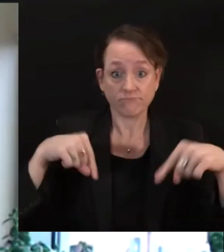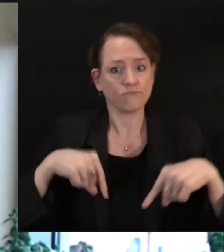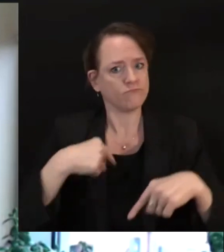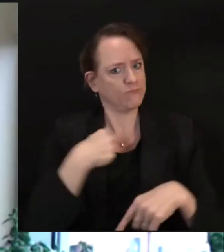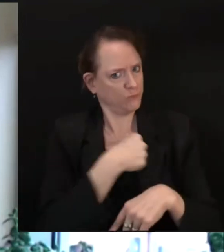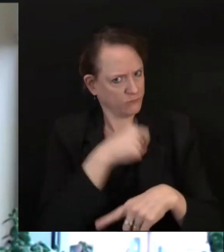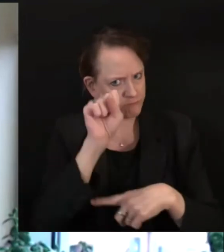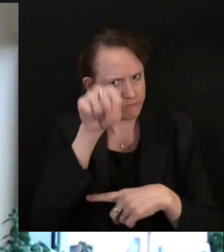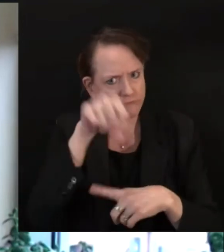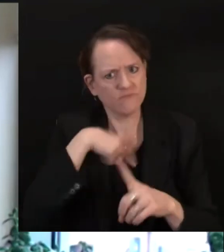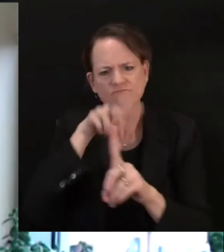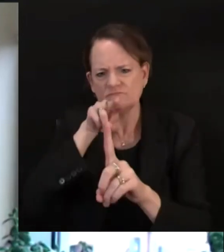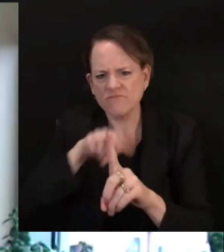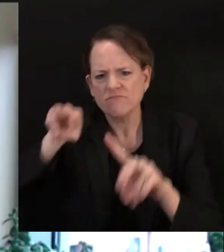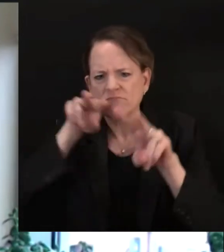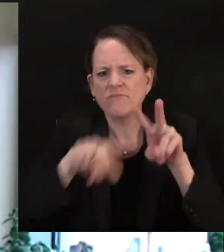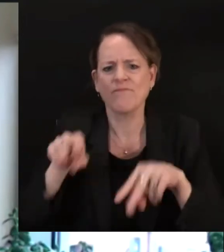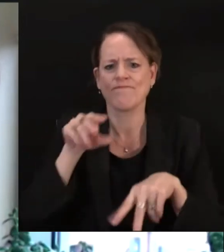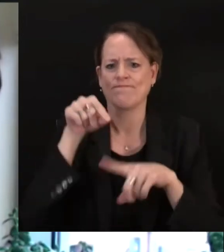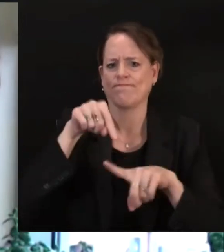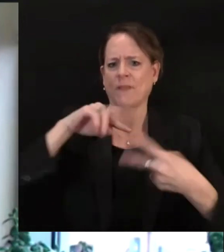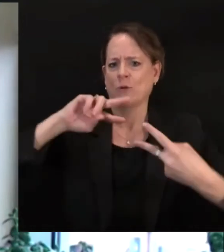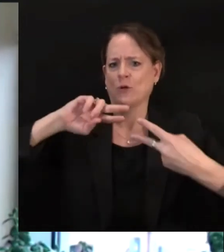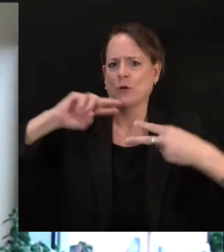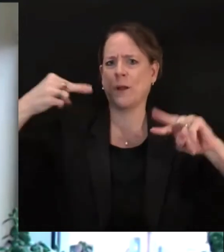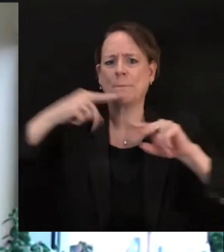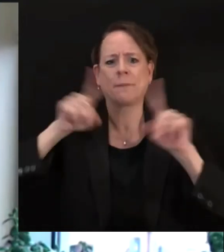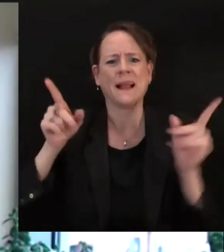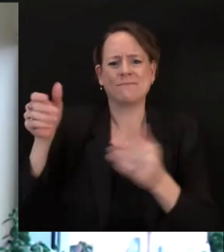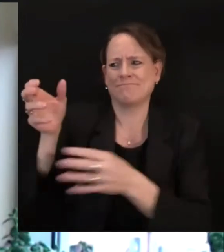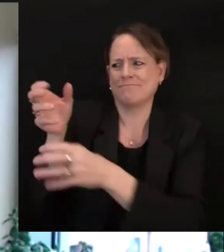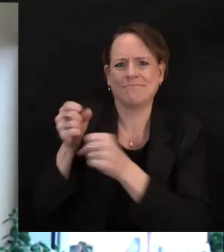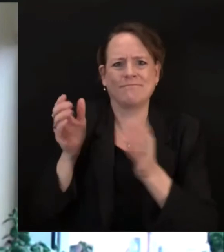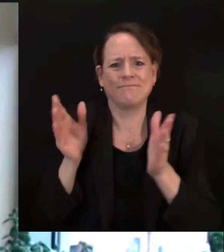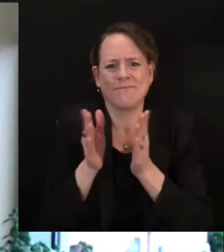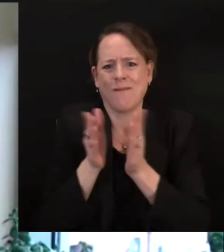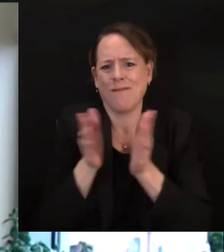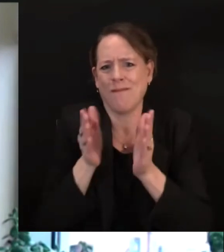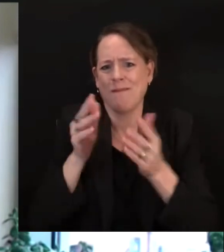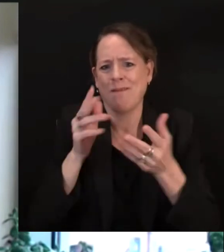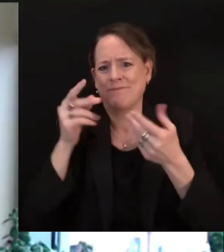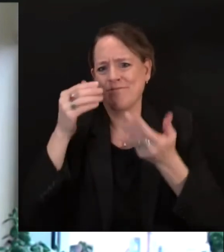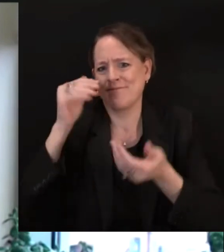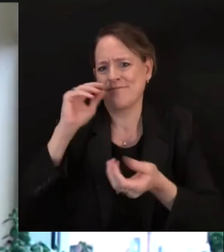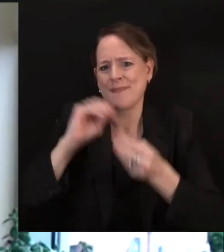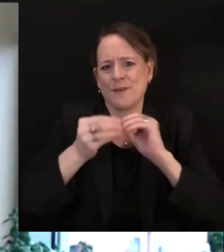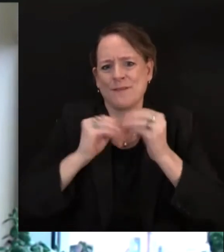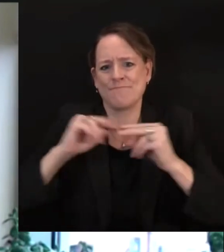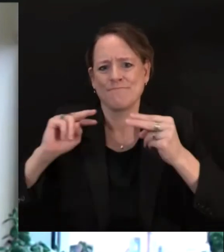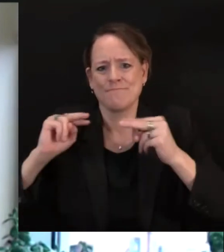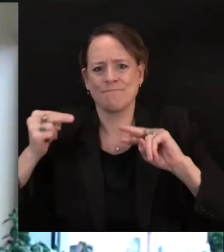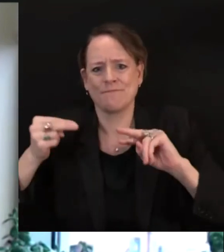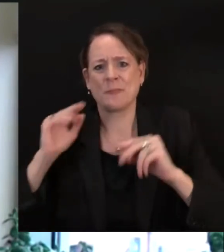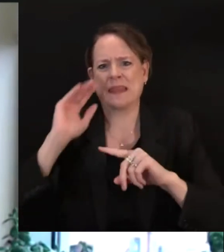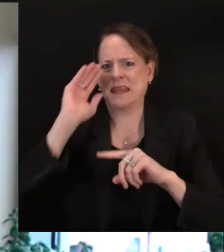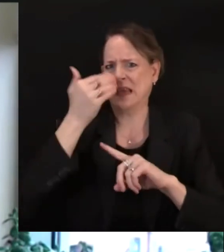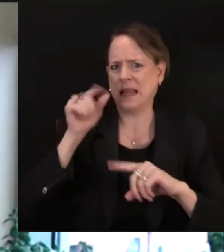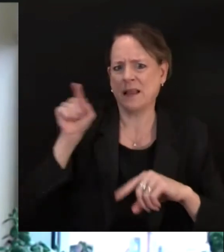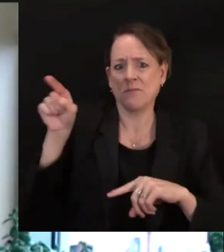several thousand that we've done this full whole genome sequencing. So far, we have not seen any of the patterns